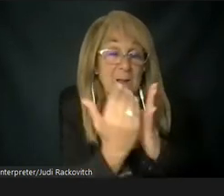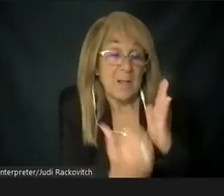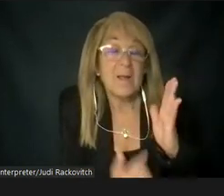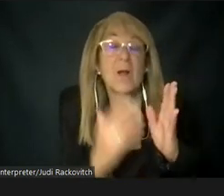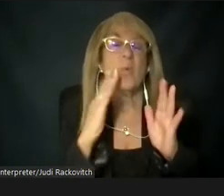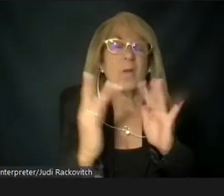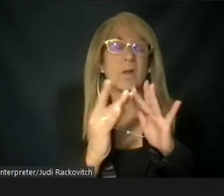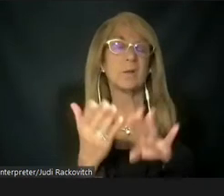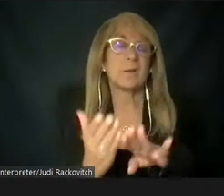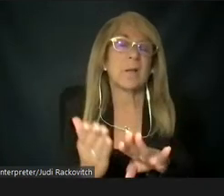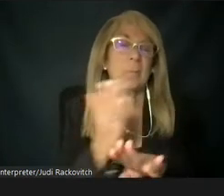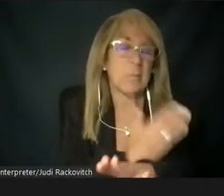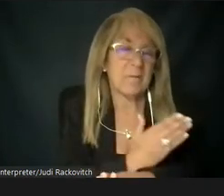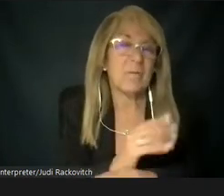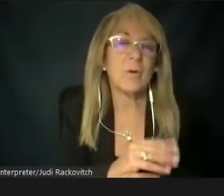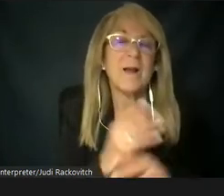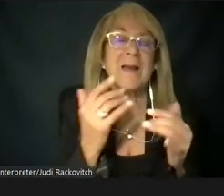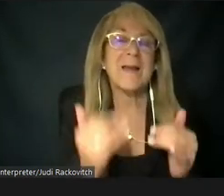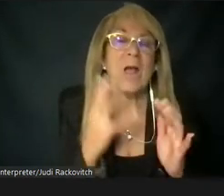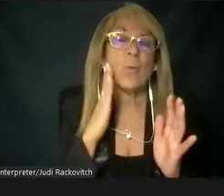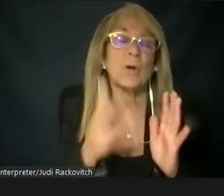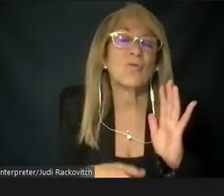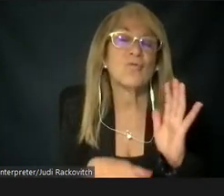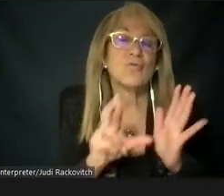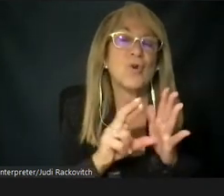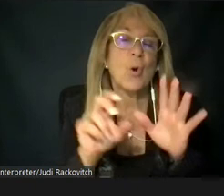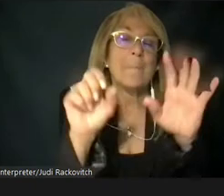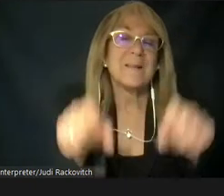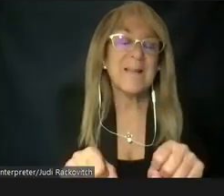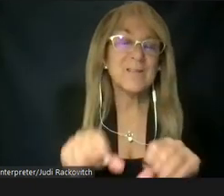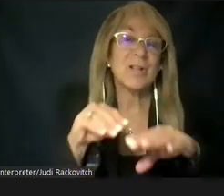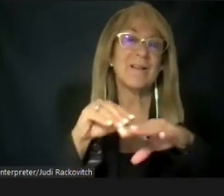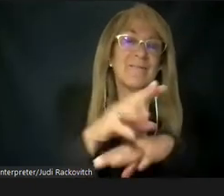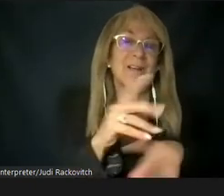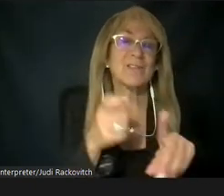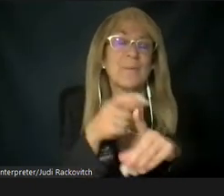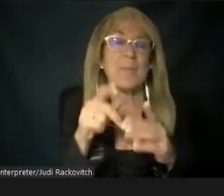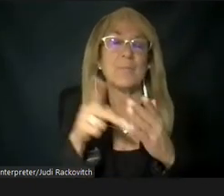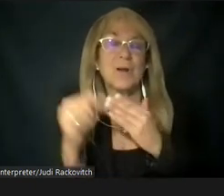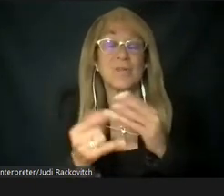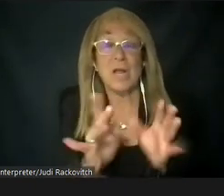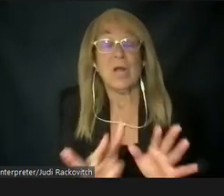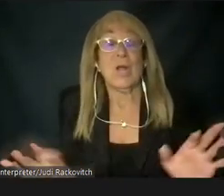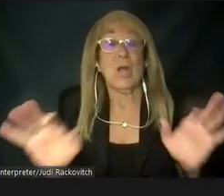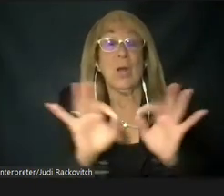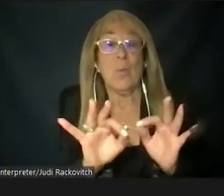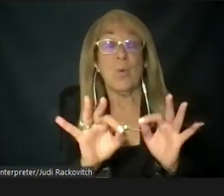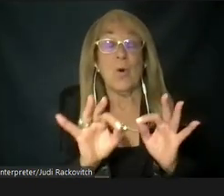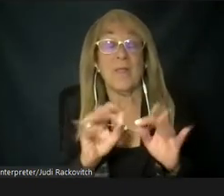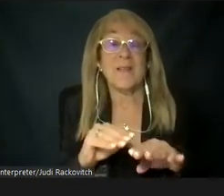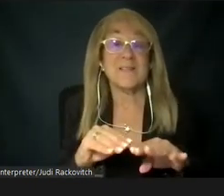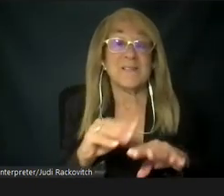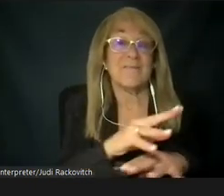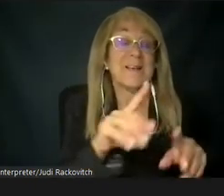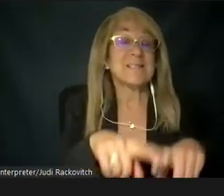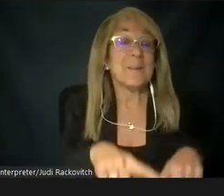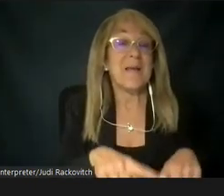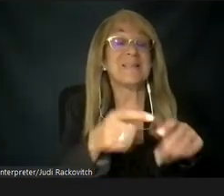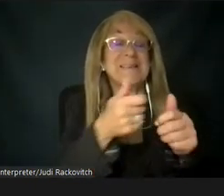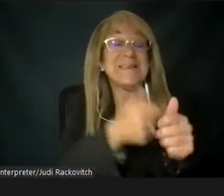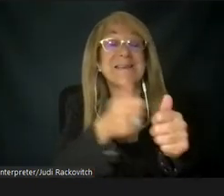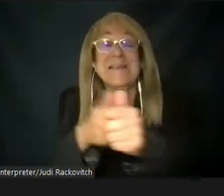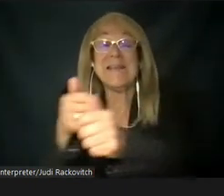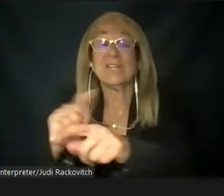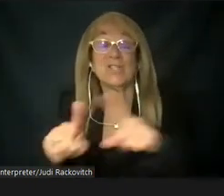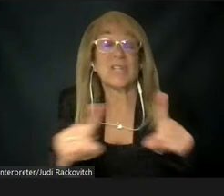advance. We are now going to review some of the potential effects of the project. Importantly, these effects are dependent upon scenario. The next slide will